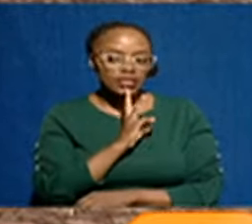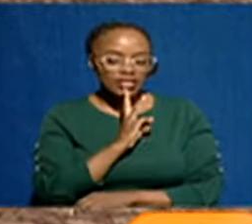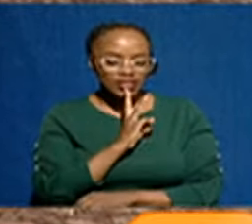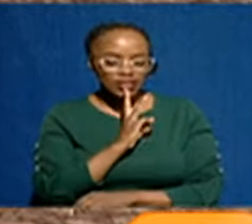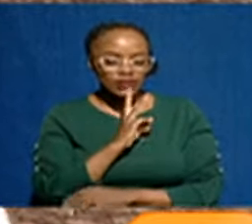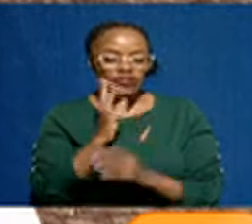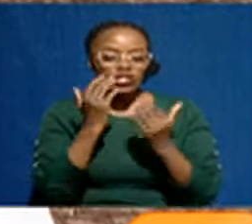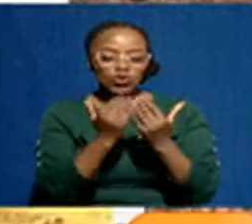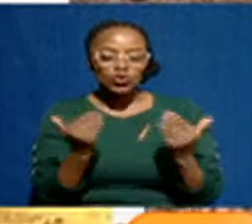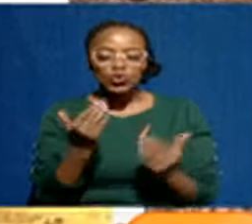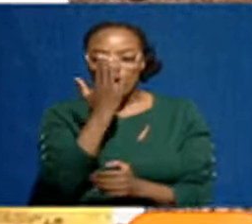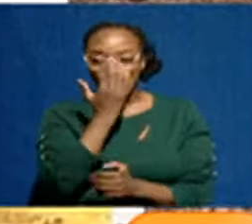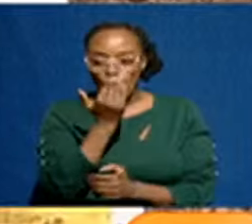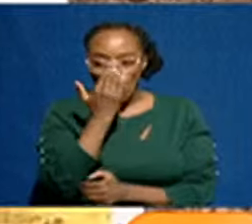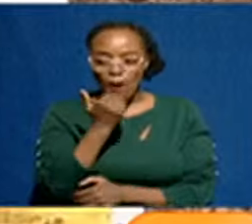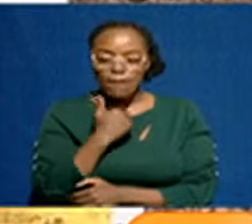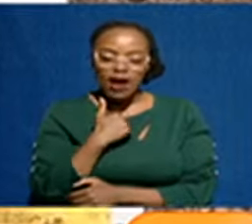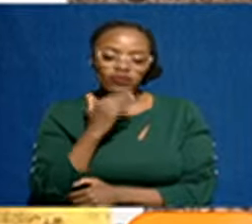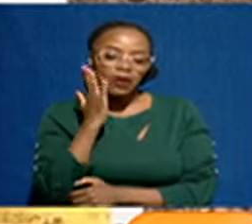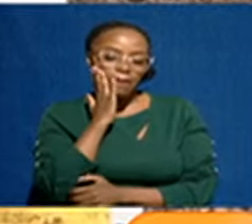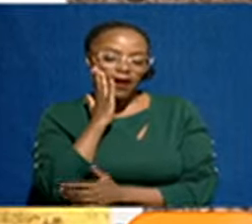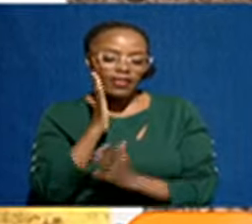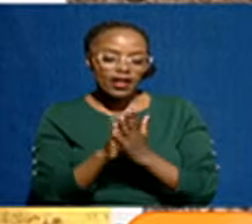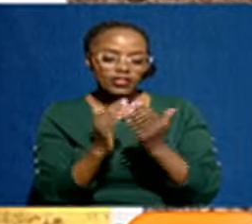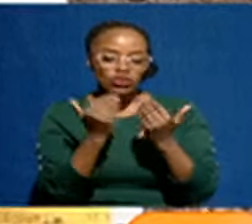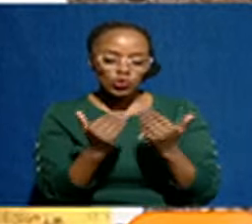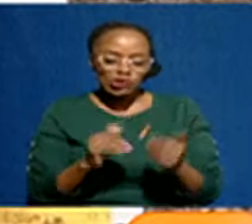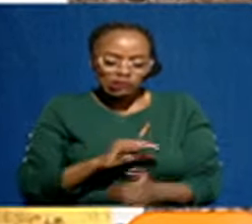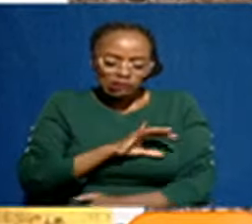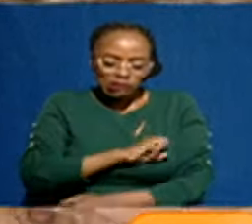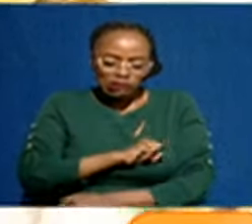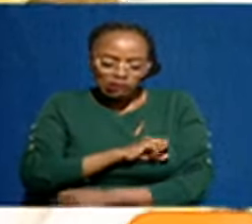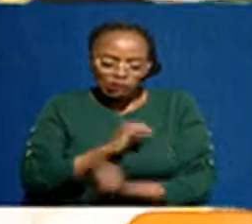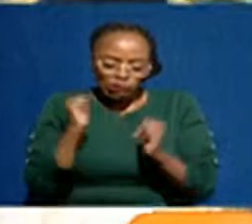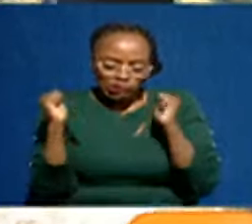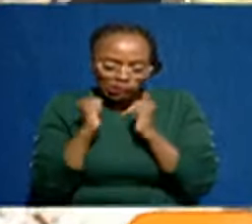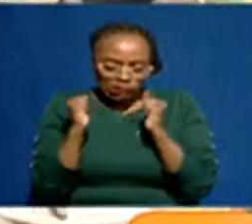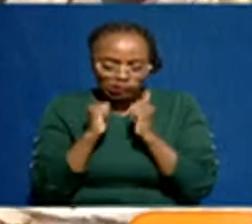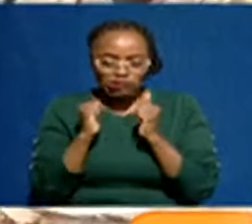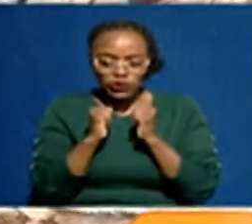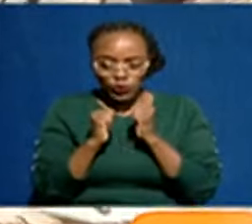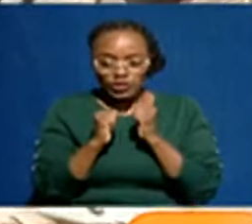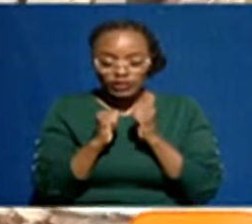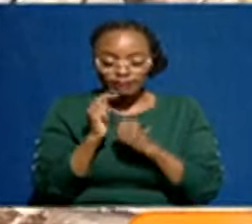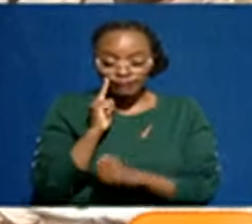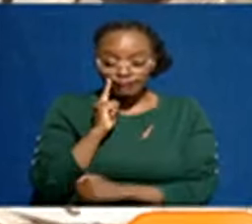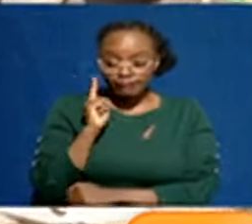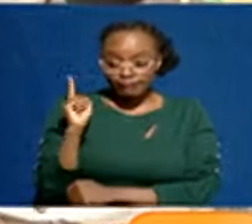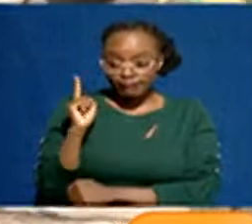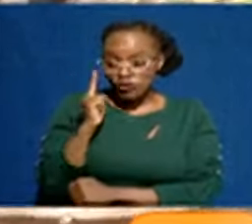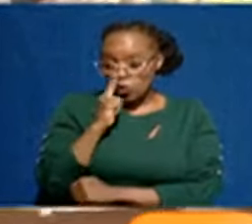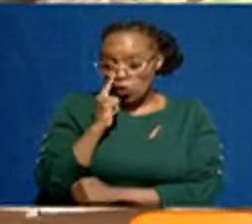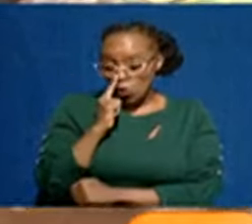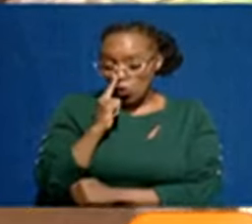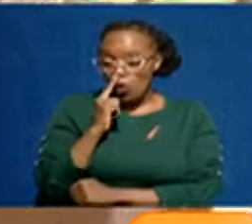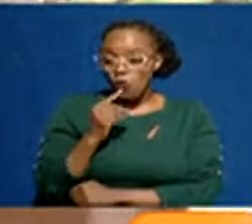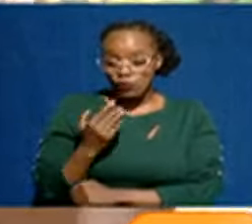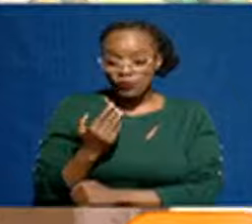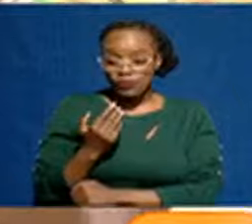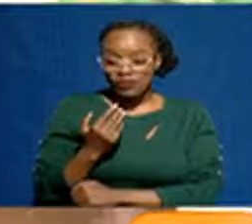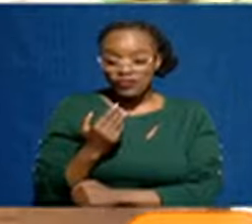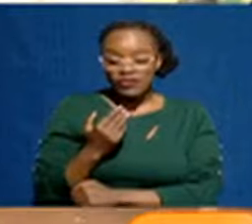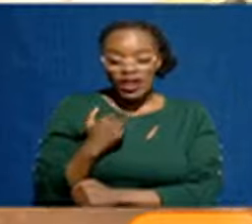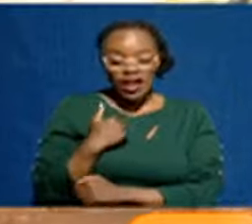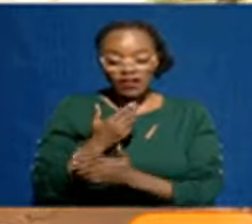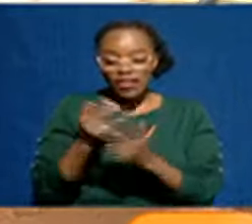Na watoto wameshikwa na homa. Mothers and children have to contend with the cold weather. This is their home literally.